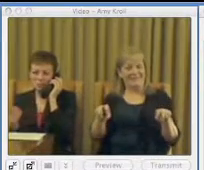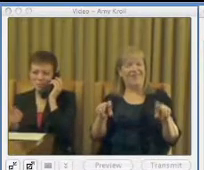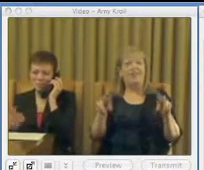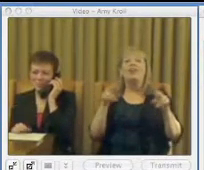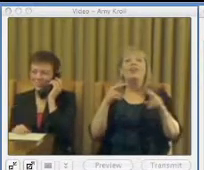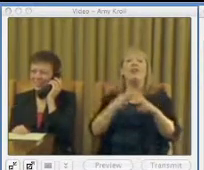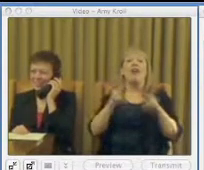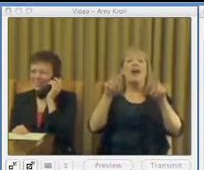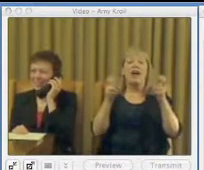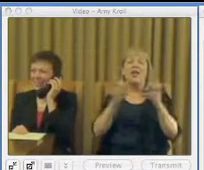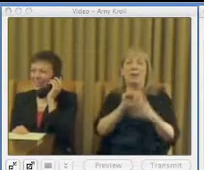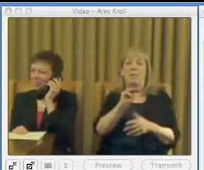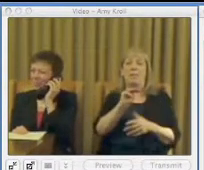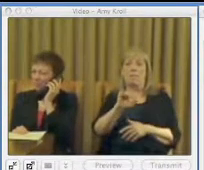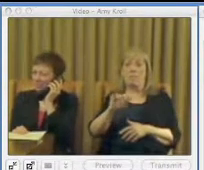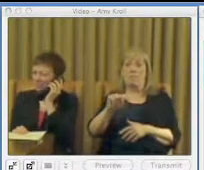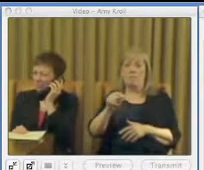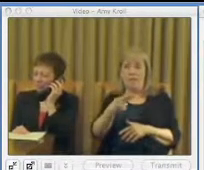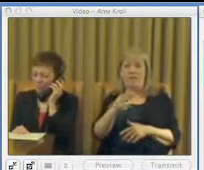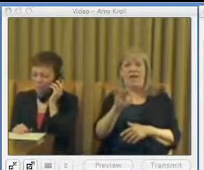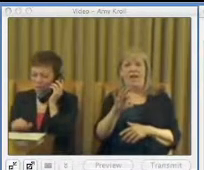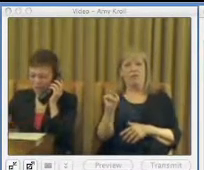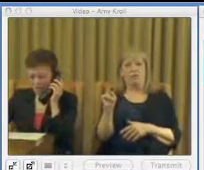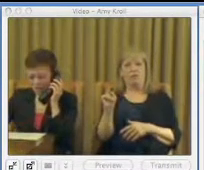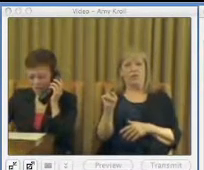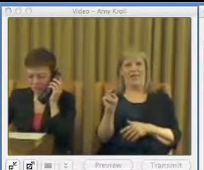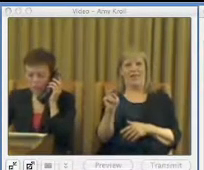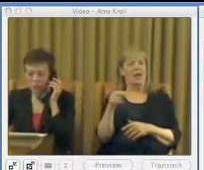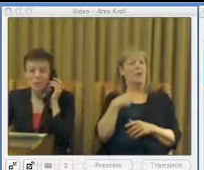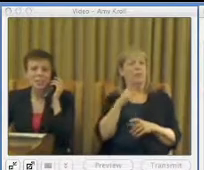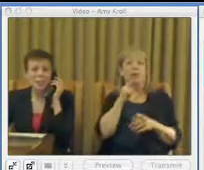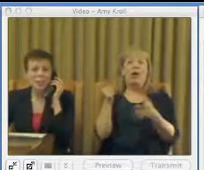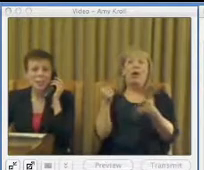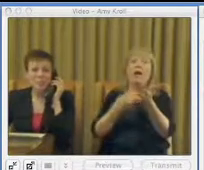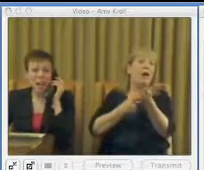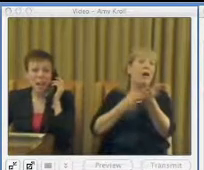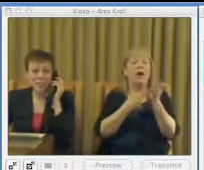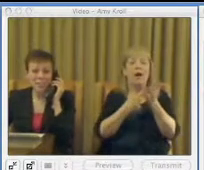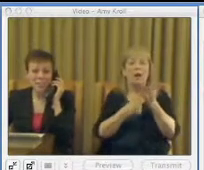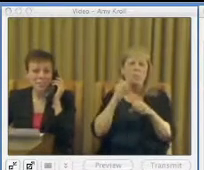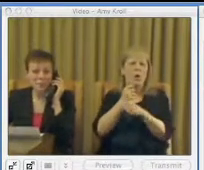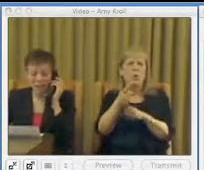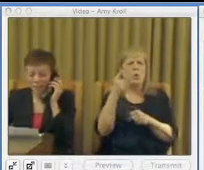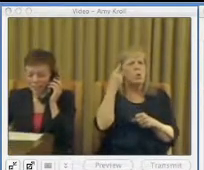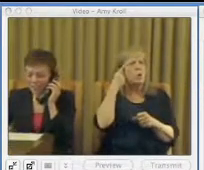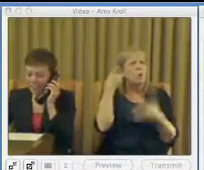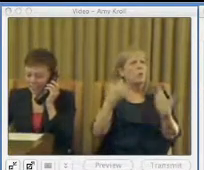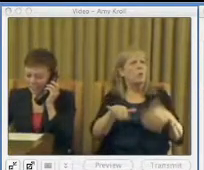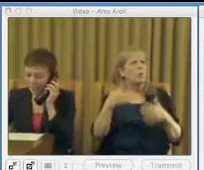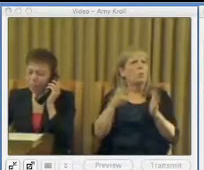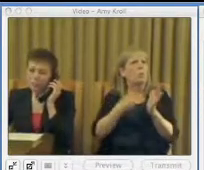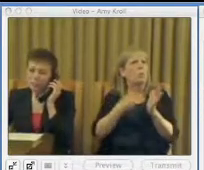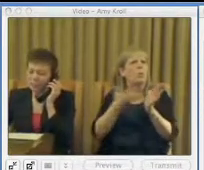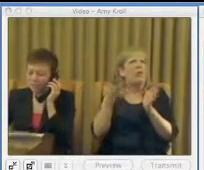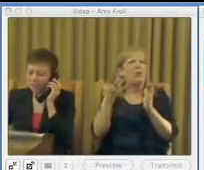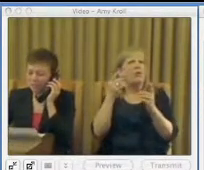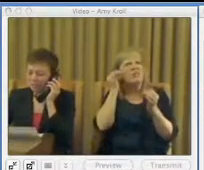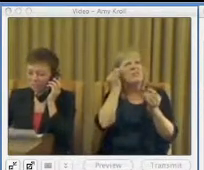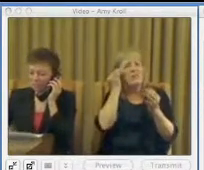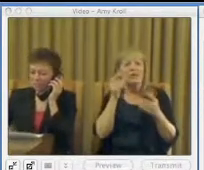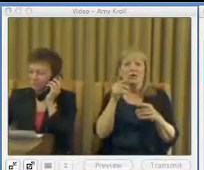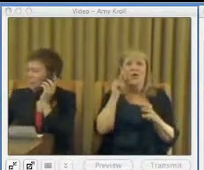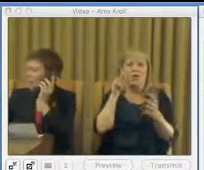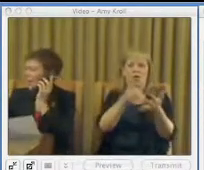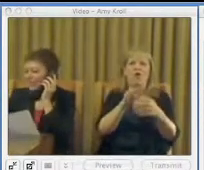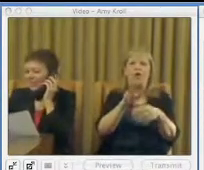is entitled The Myth of Neutrality. And there'll be plenty of food for thought there too. So please join us for AVLIC 2012.